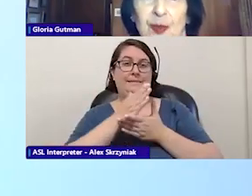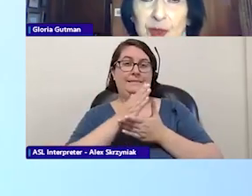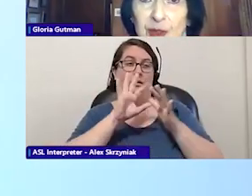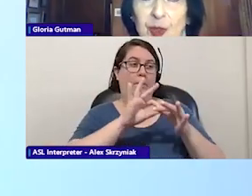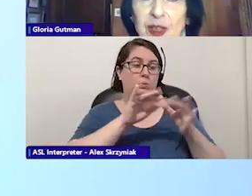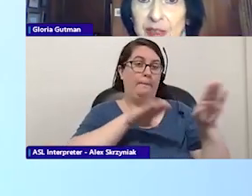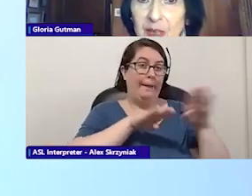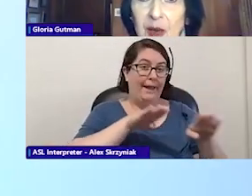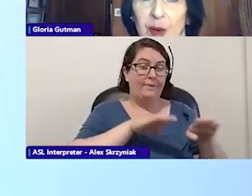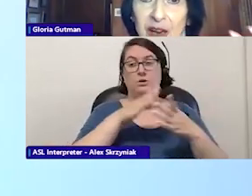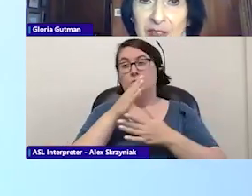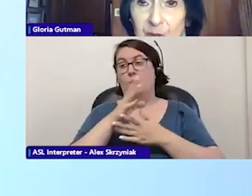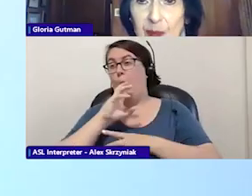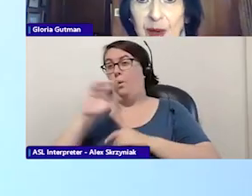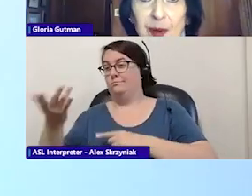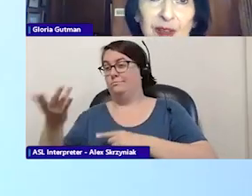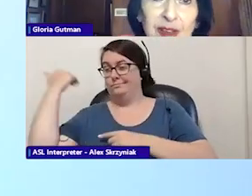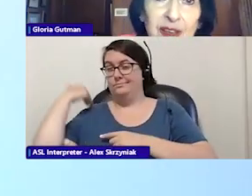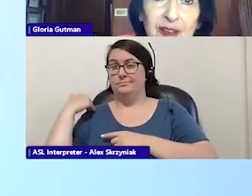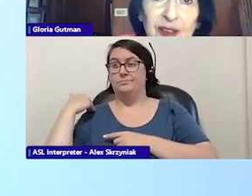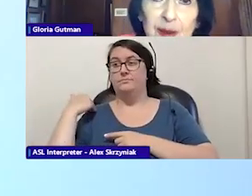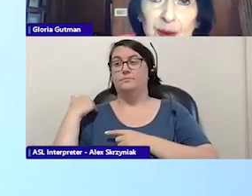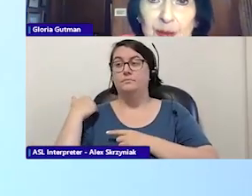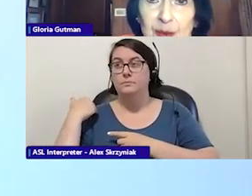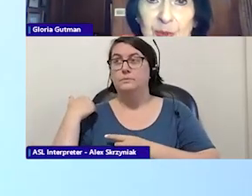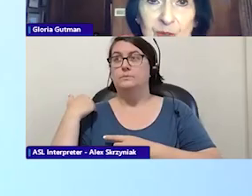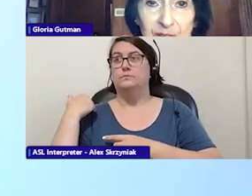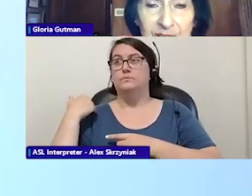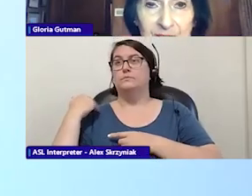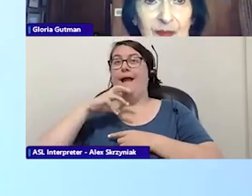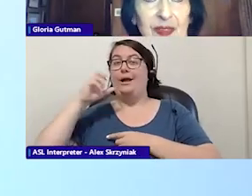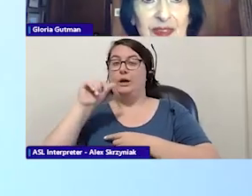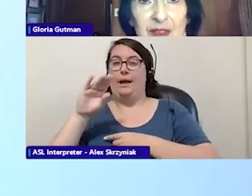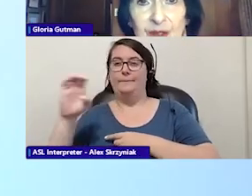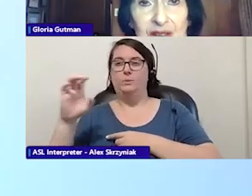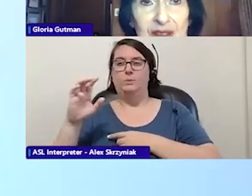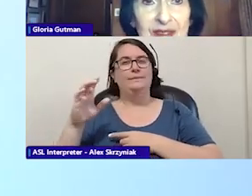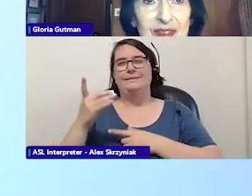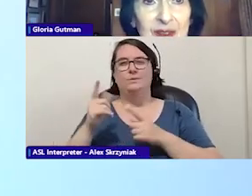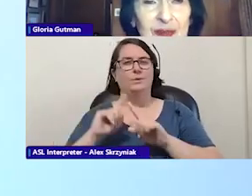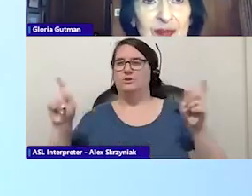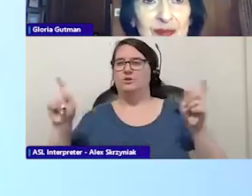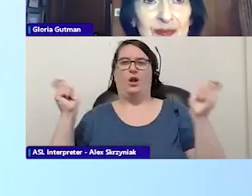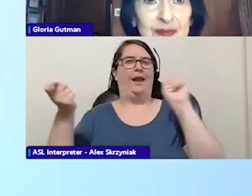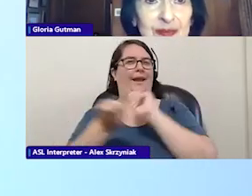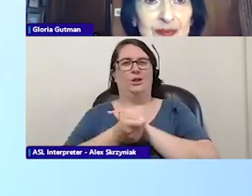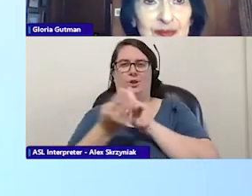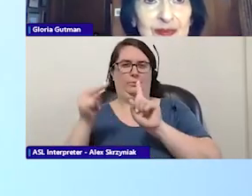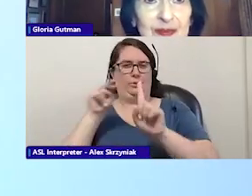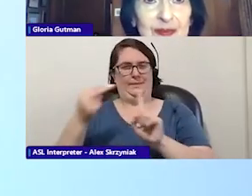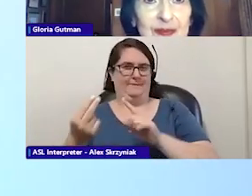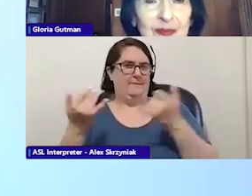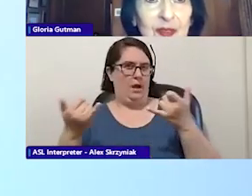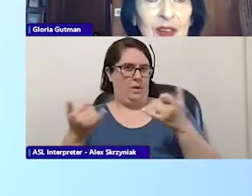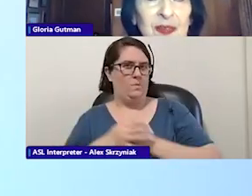than traditionally we ask about in elder abuse studies. Next slide.